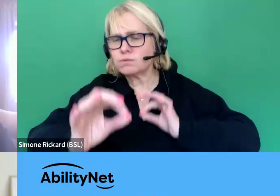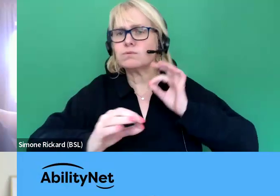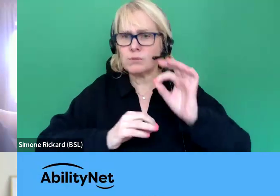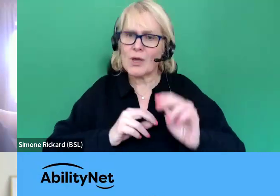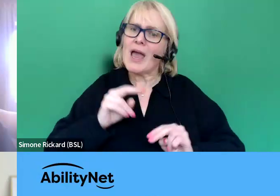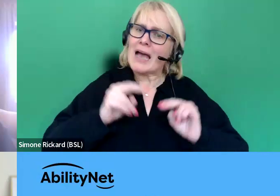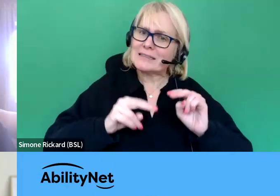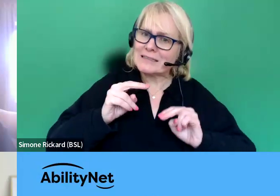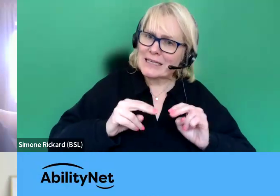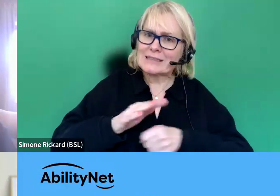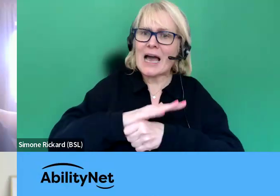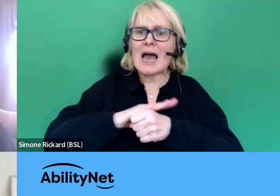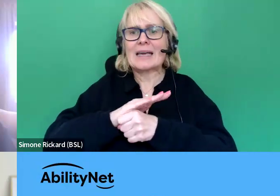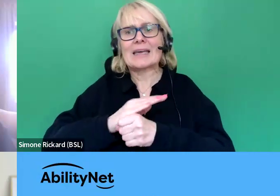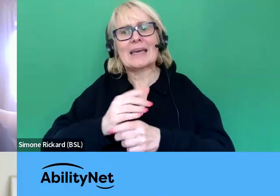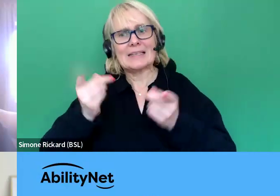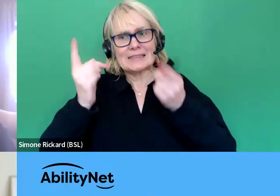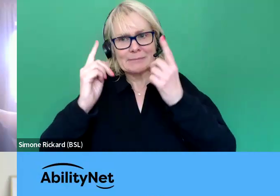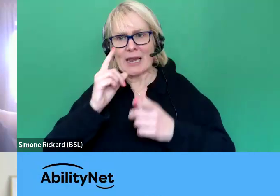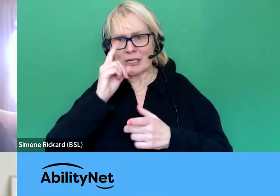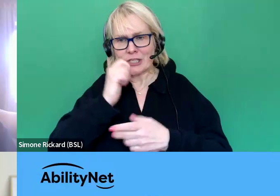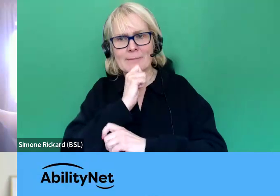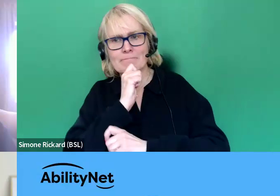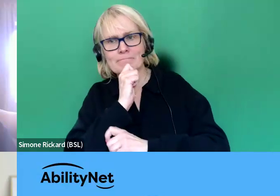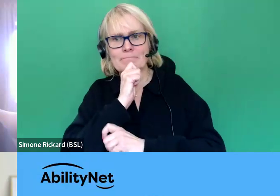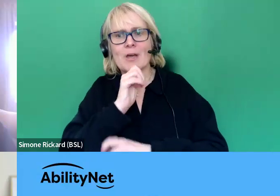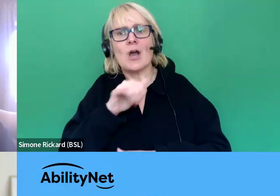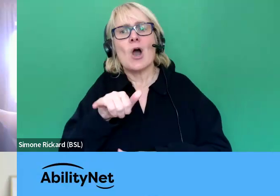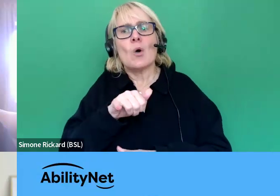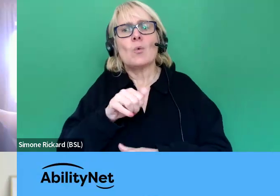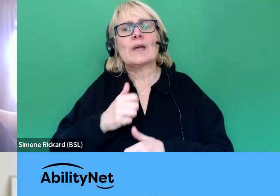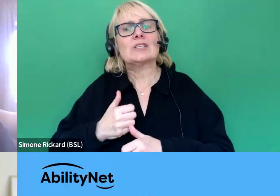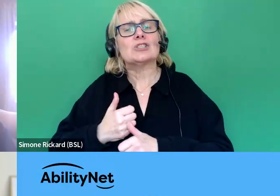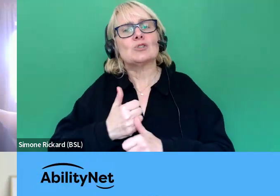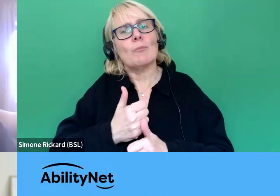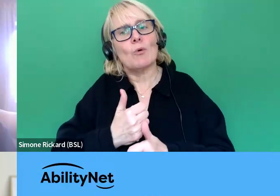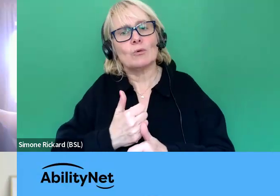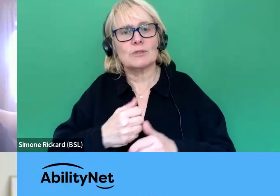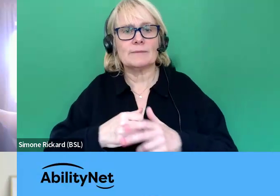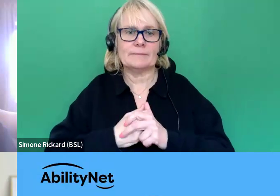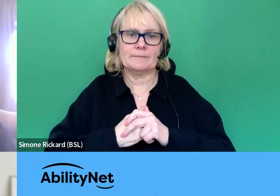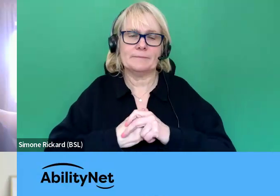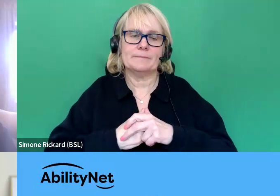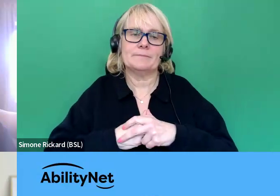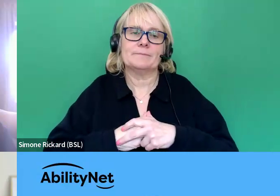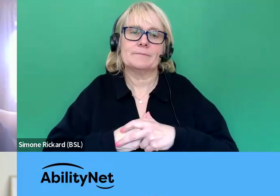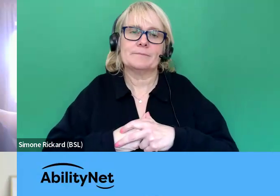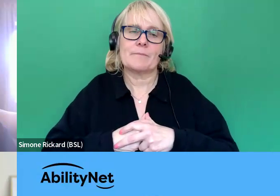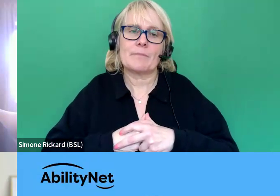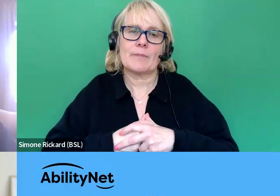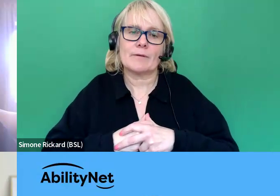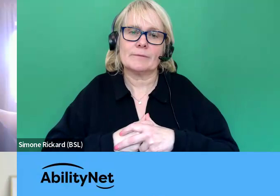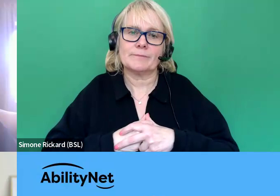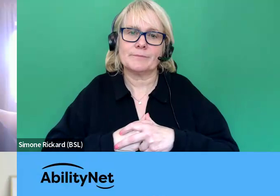manager can understand what support would help you at work. But don't worry, I'll give you some tips later about how to best approach that.